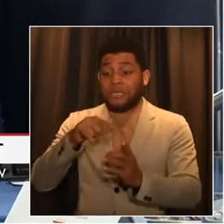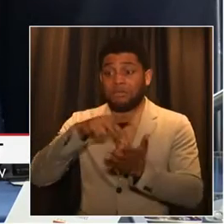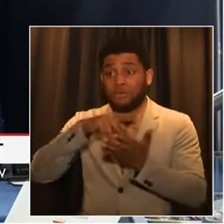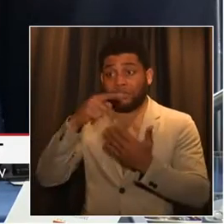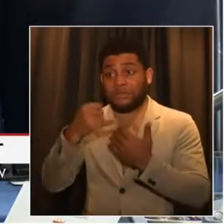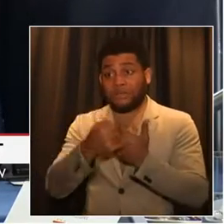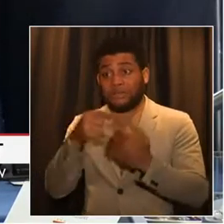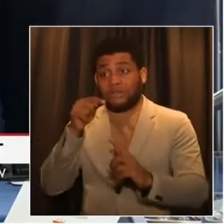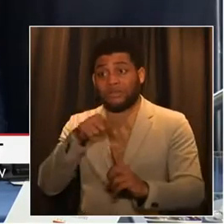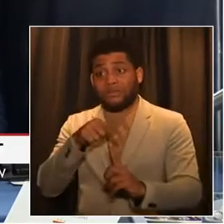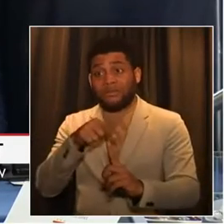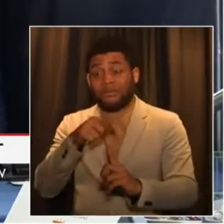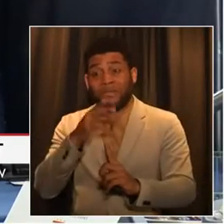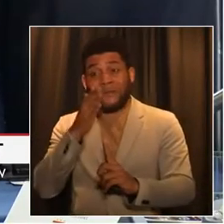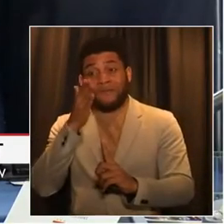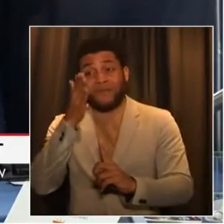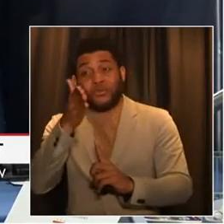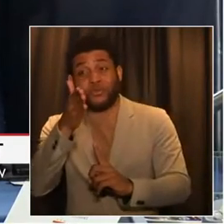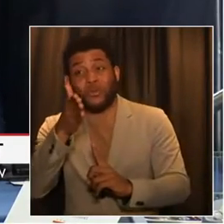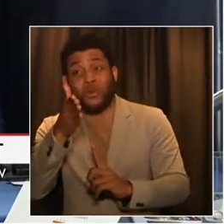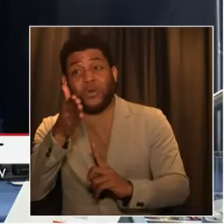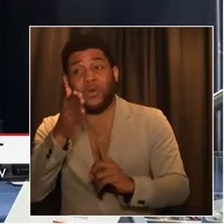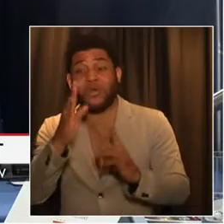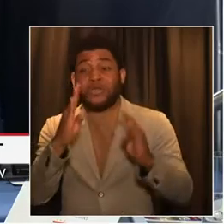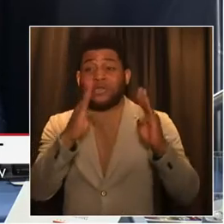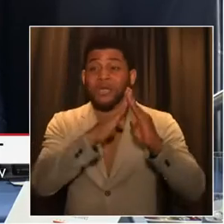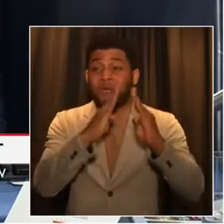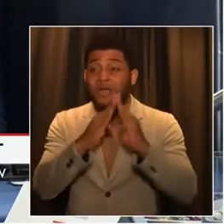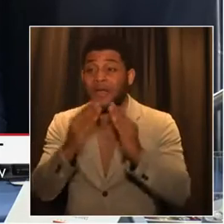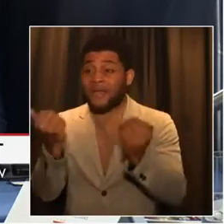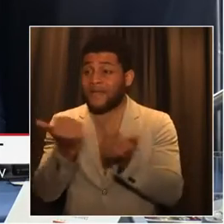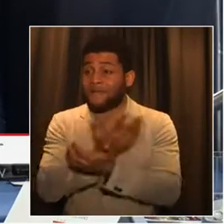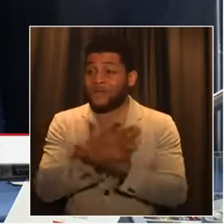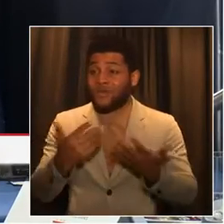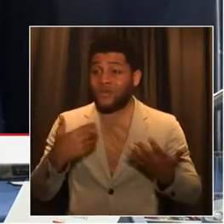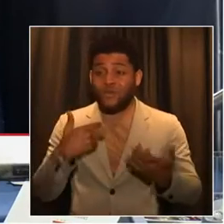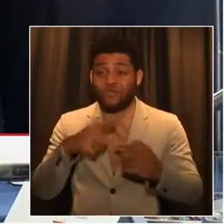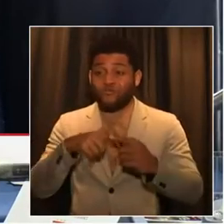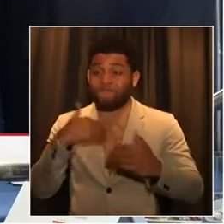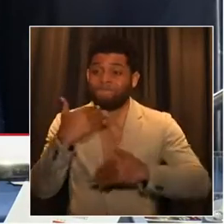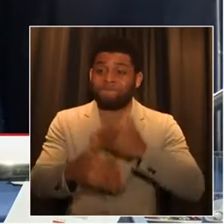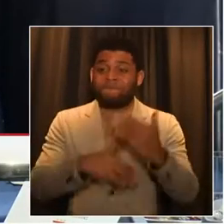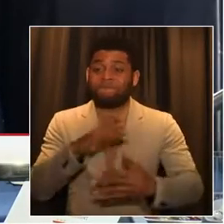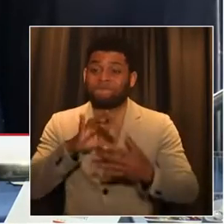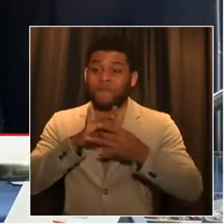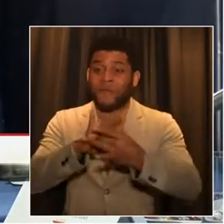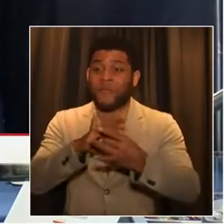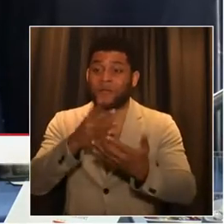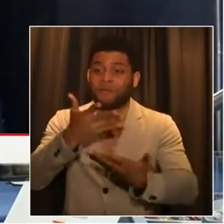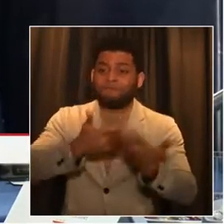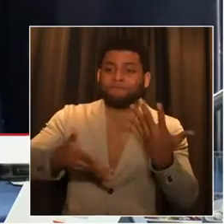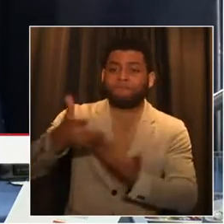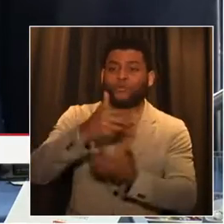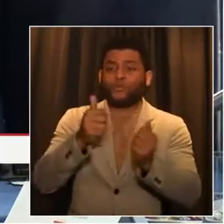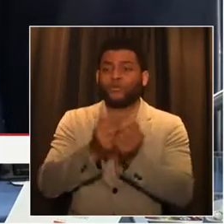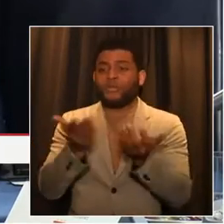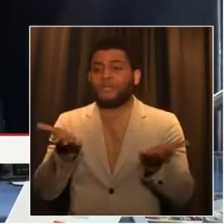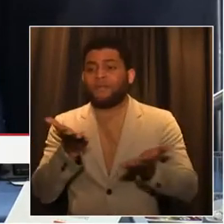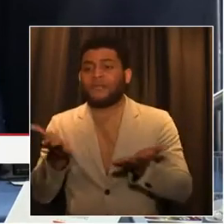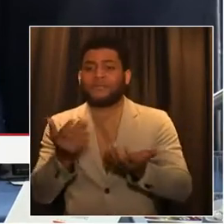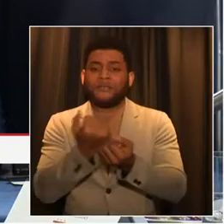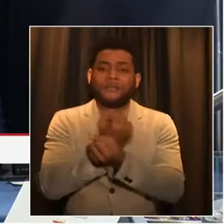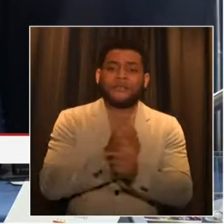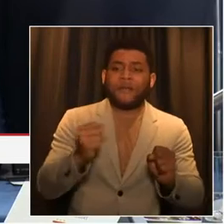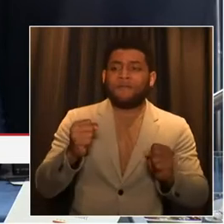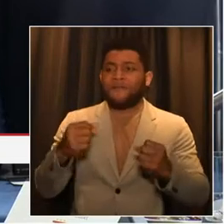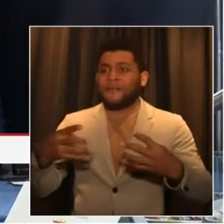economic anchor for the district. So everything that we want to do in terms of social services, safety nets, housing incentives, relies